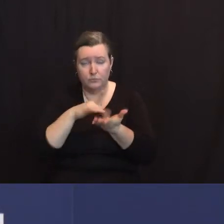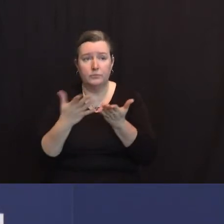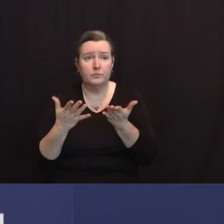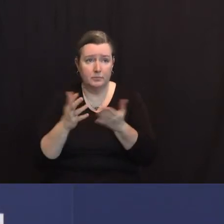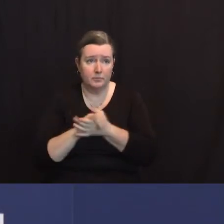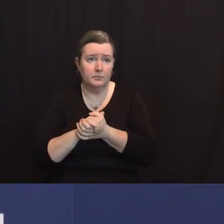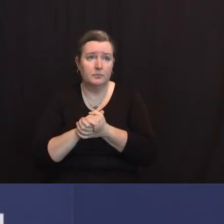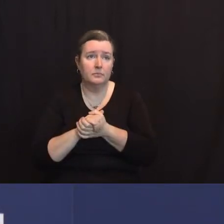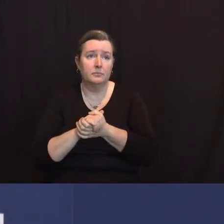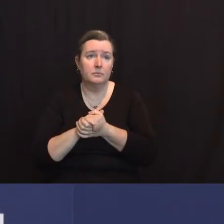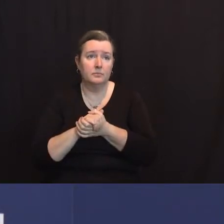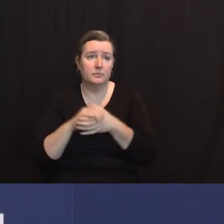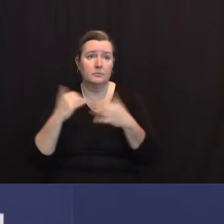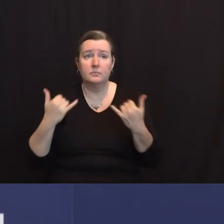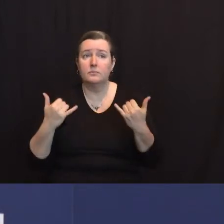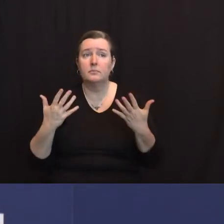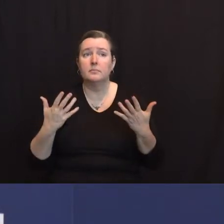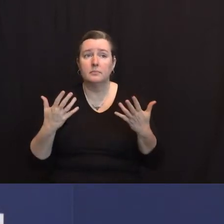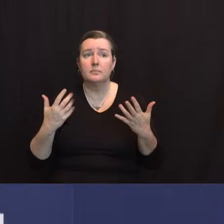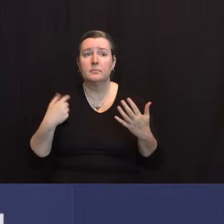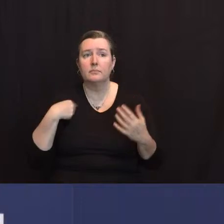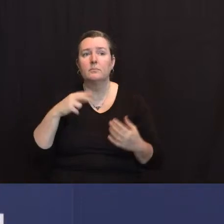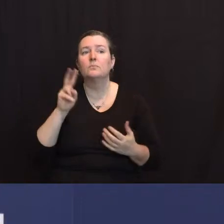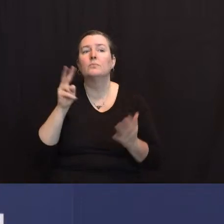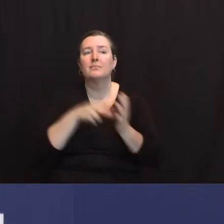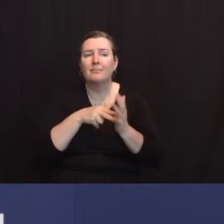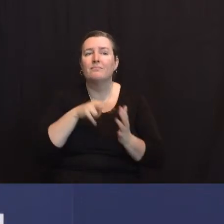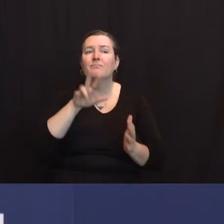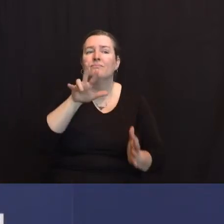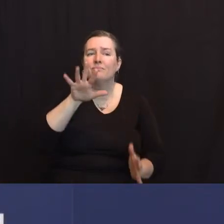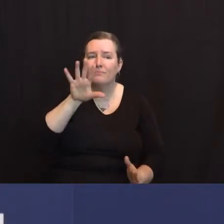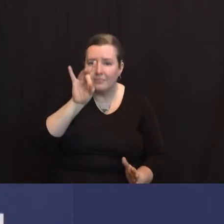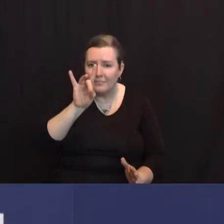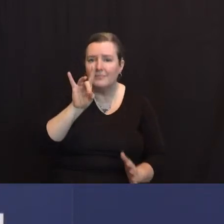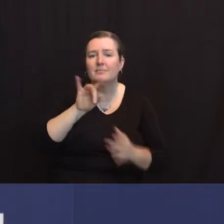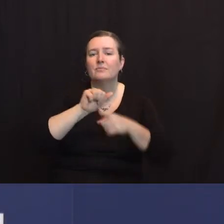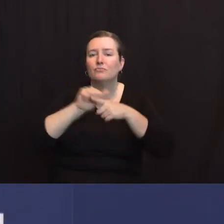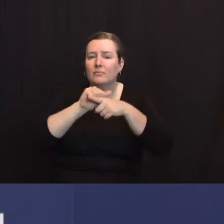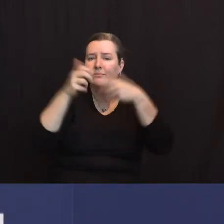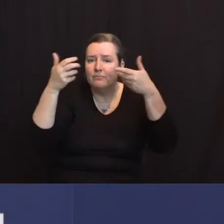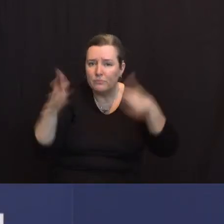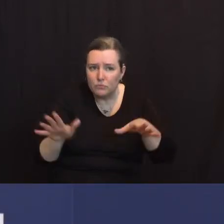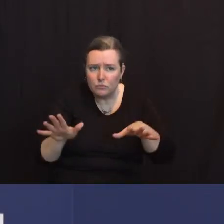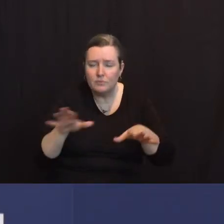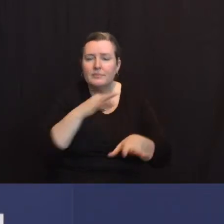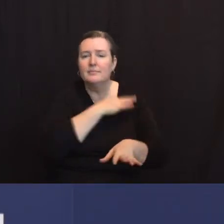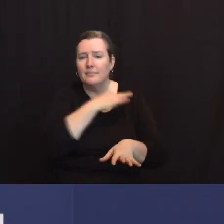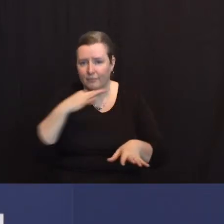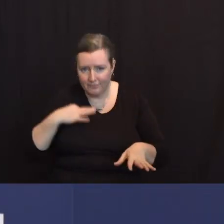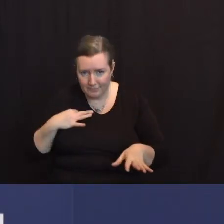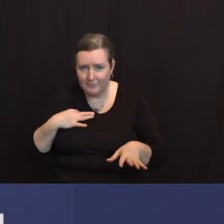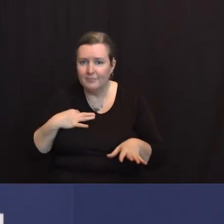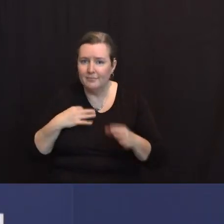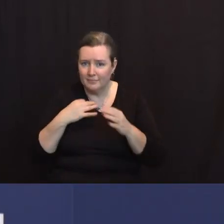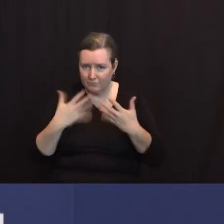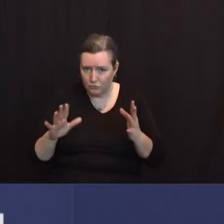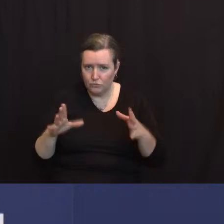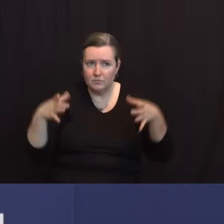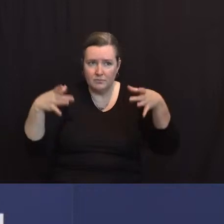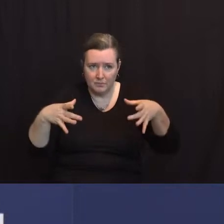total of 2,058 trained staff. Of the 2,058,